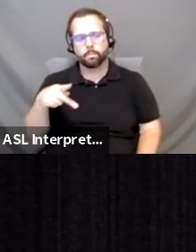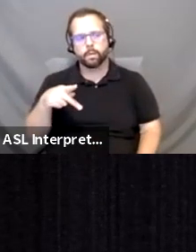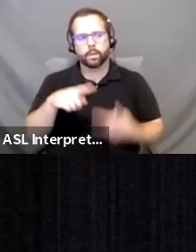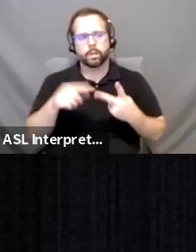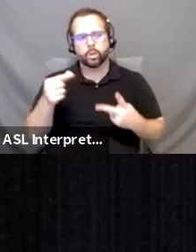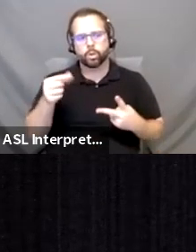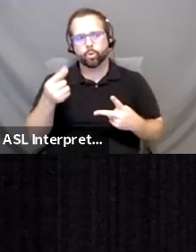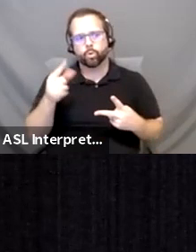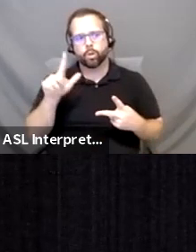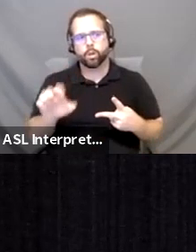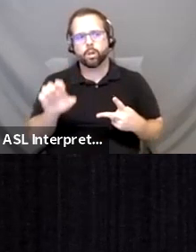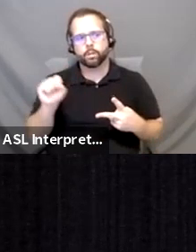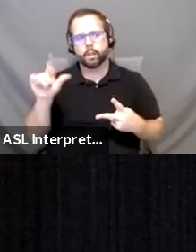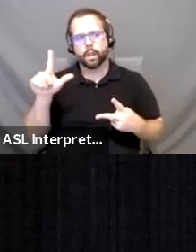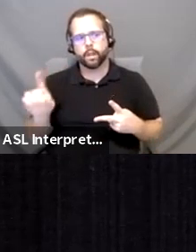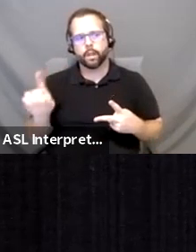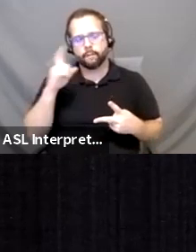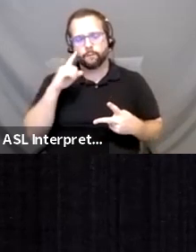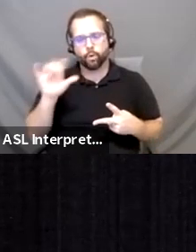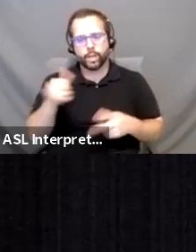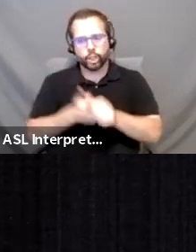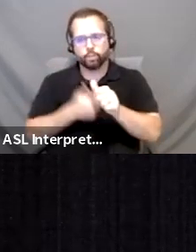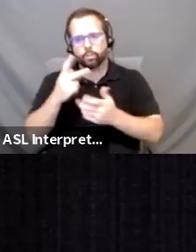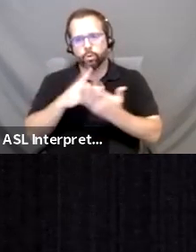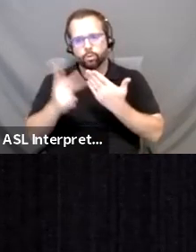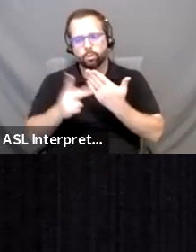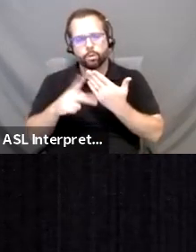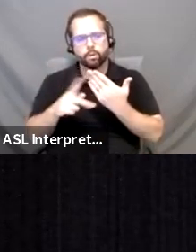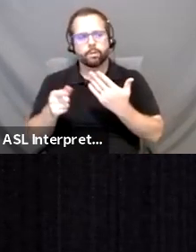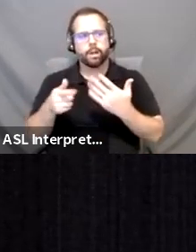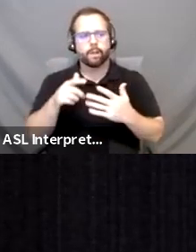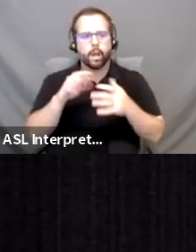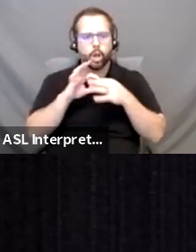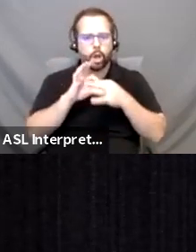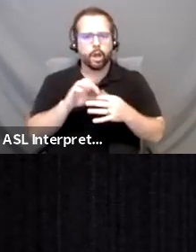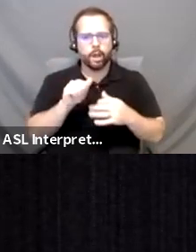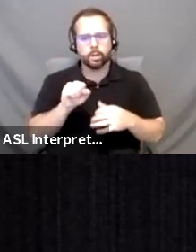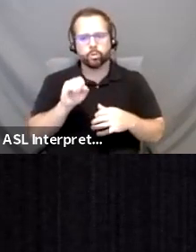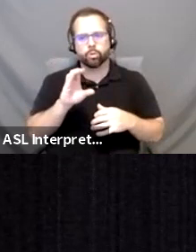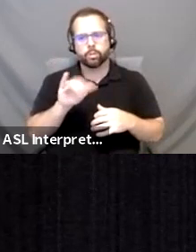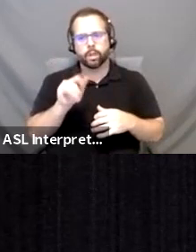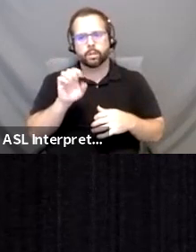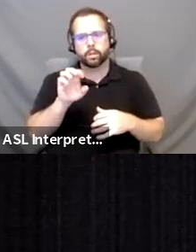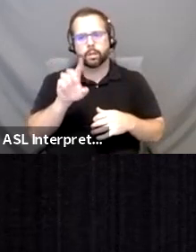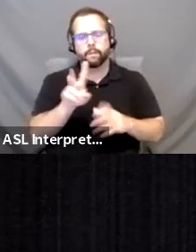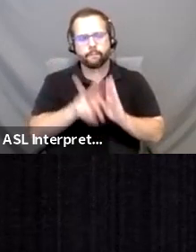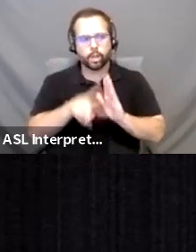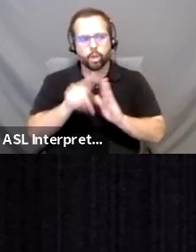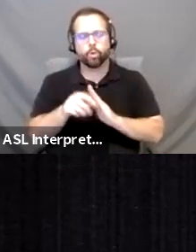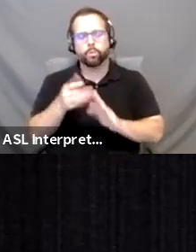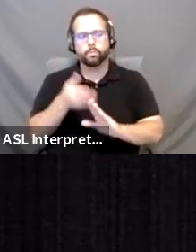program. We have associated videos, pre and post surveys. That really helps with